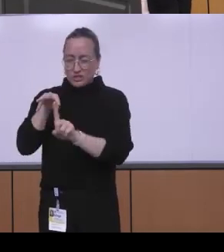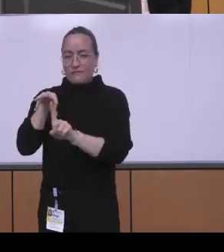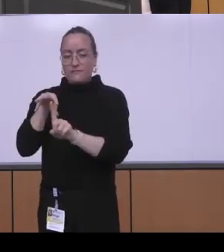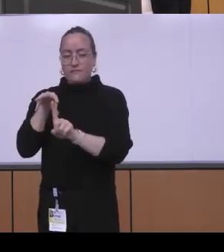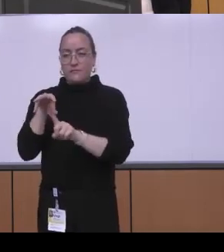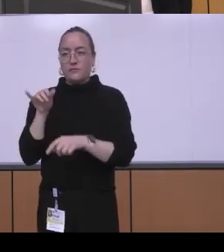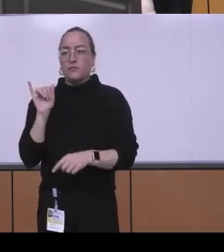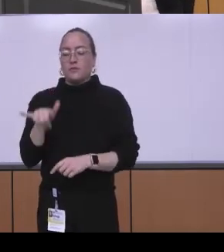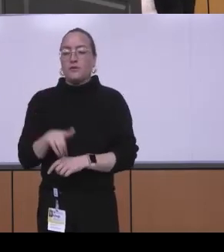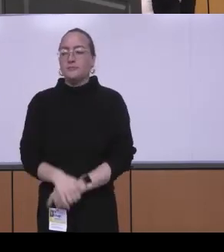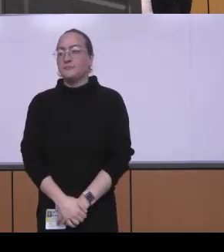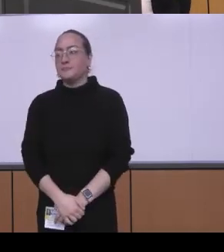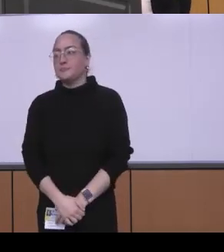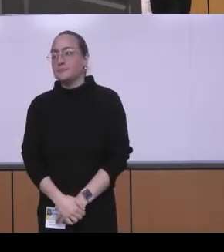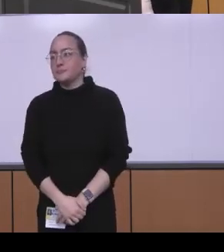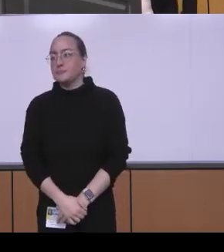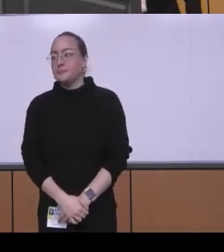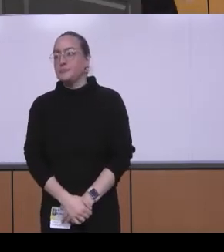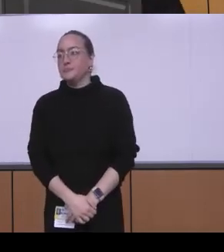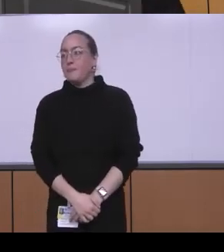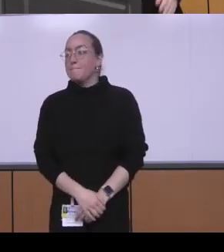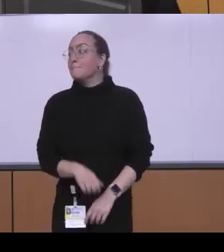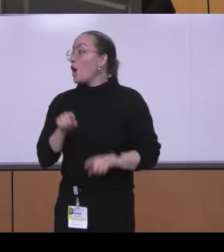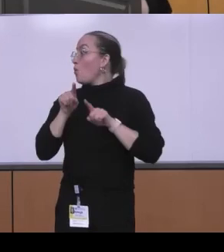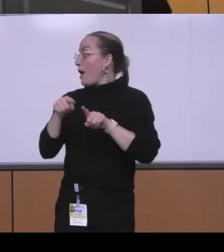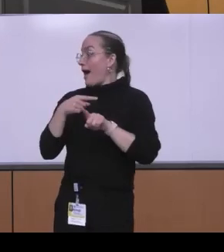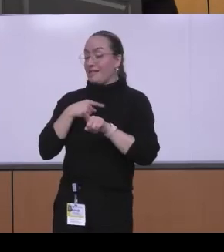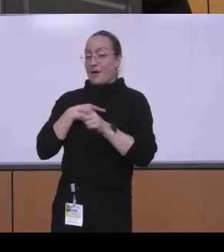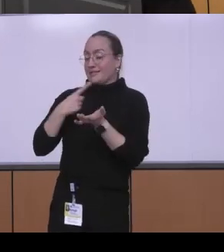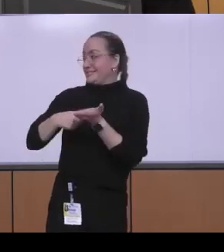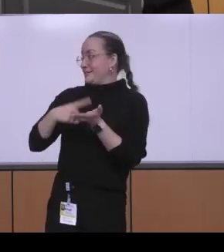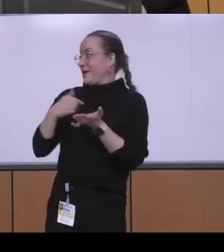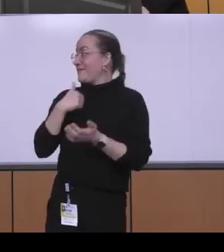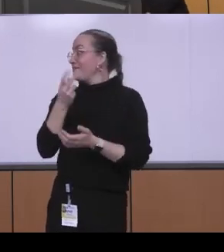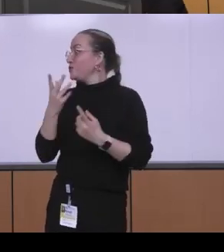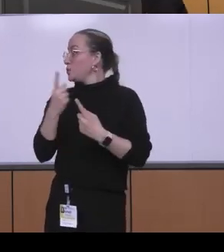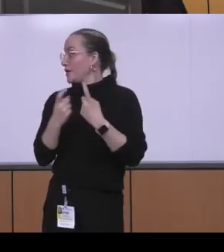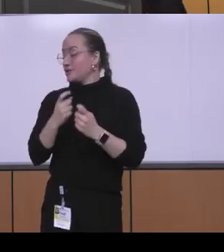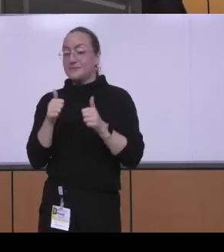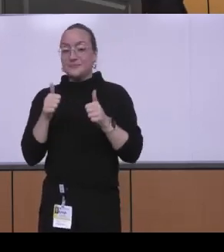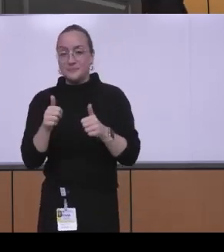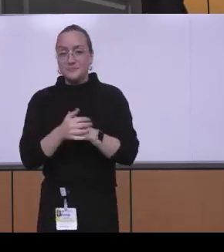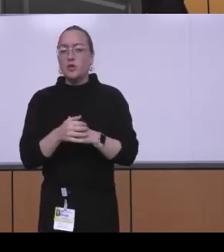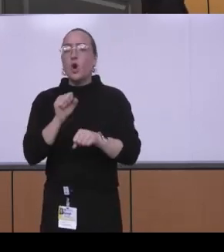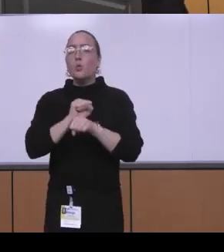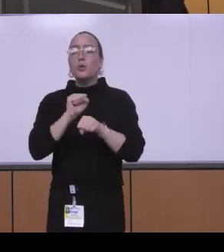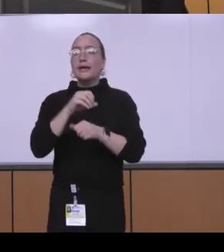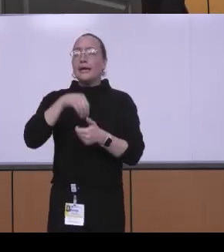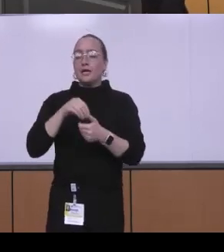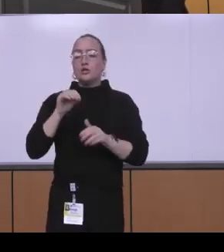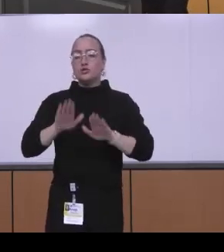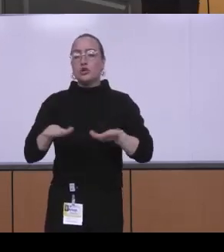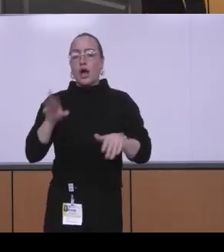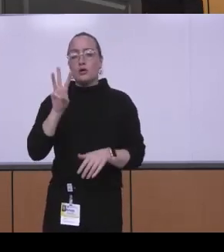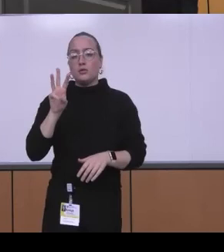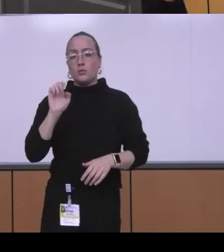much. While I was droning on, there were a number of questions that rolled in, so this is good. The first question is, after working in child welfare, it's notable that